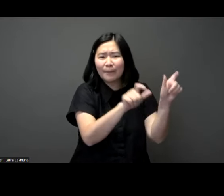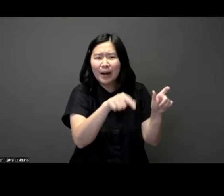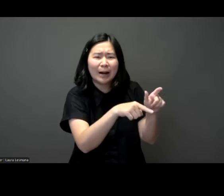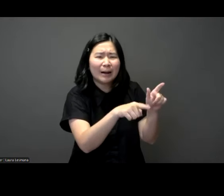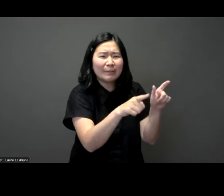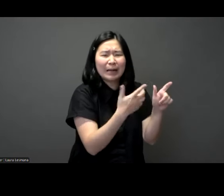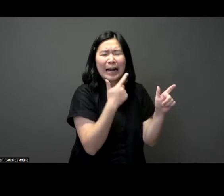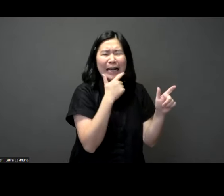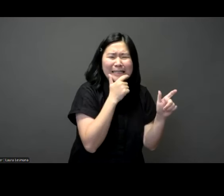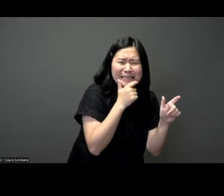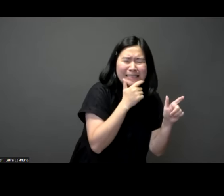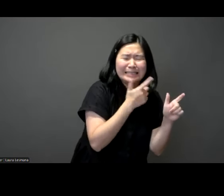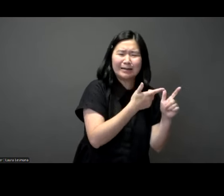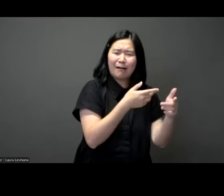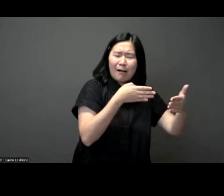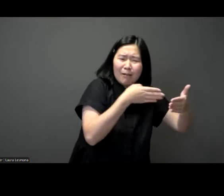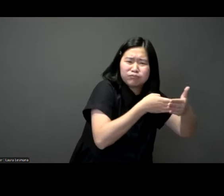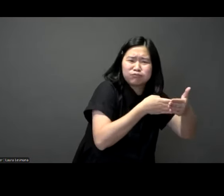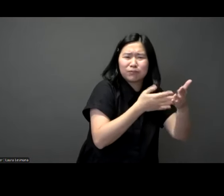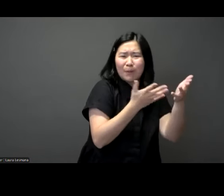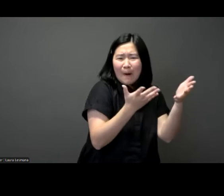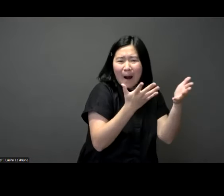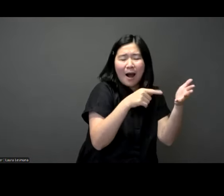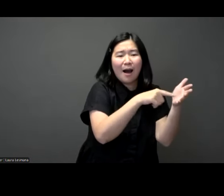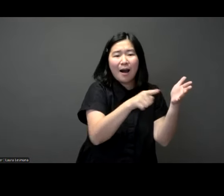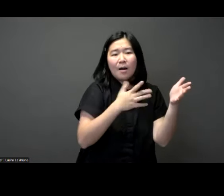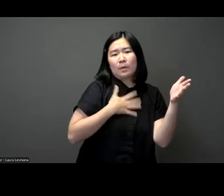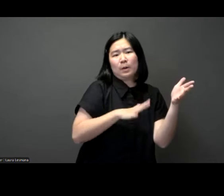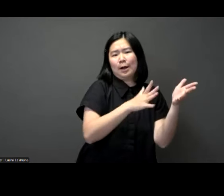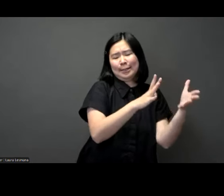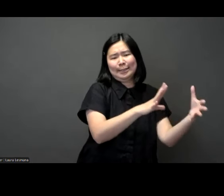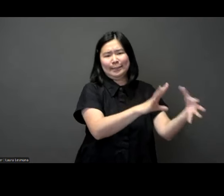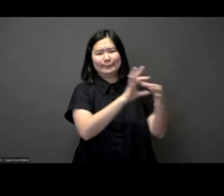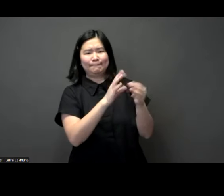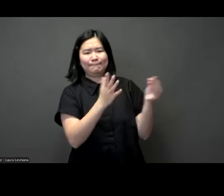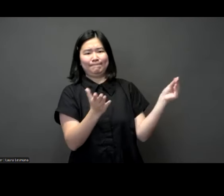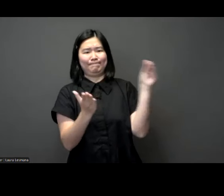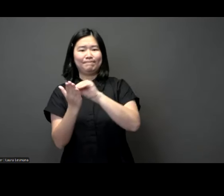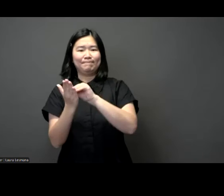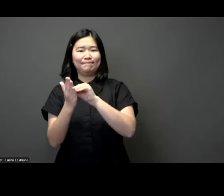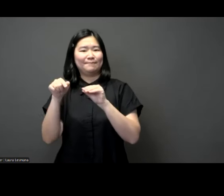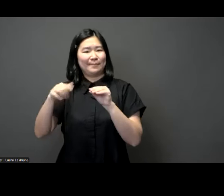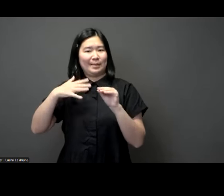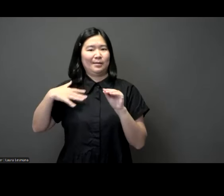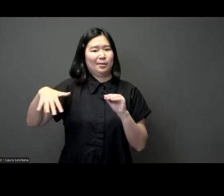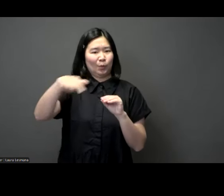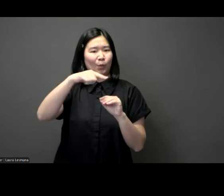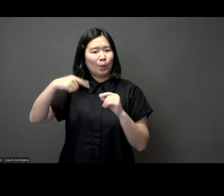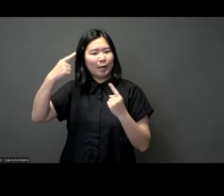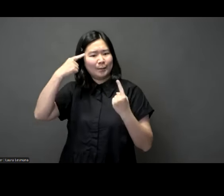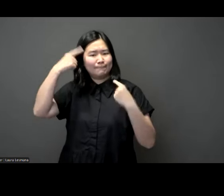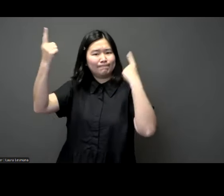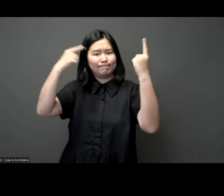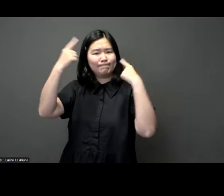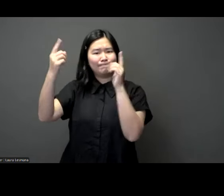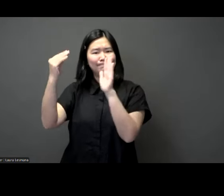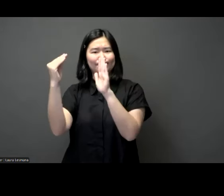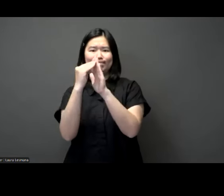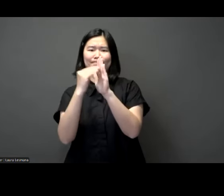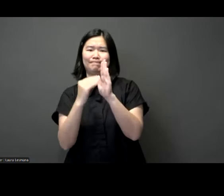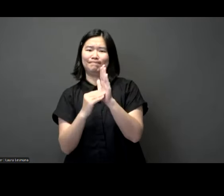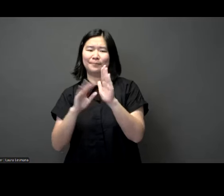an interdepartmental approach to Elimination Initiative. Thank you very much, Marta and colleagues, which focuses on understanding